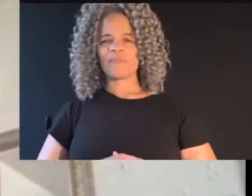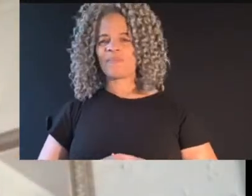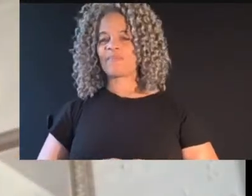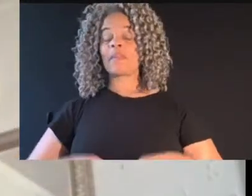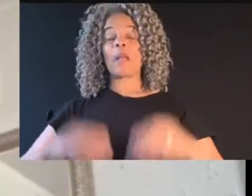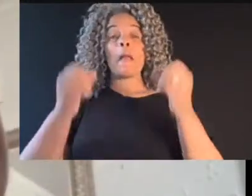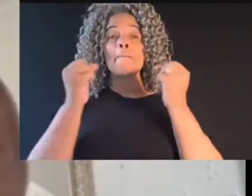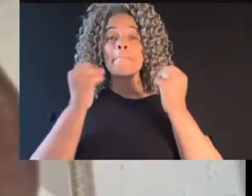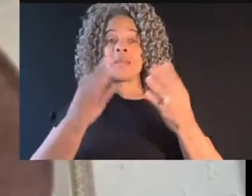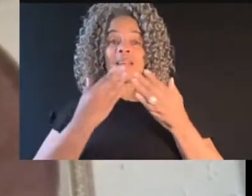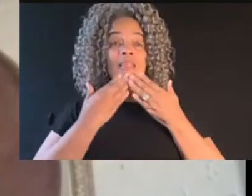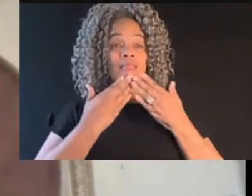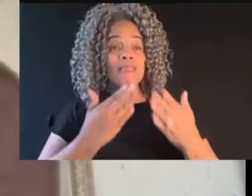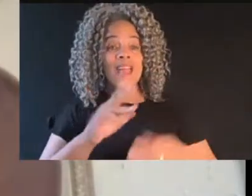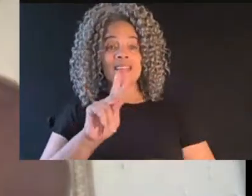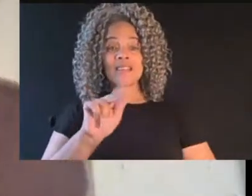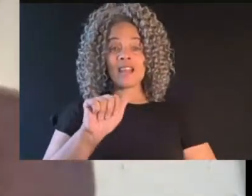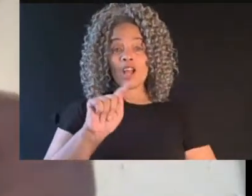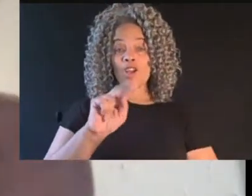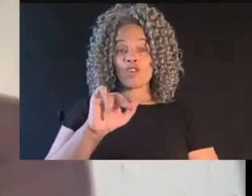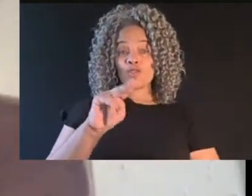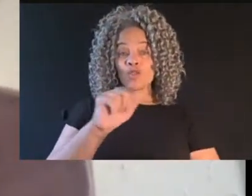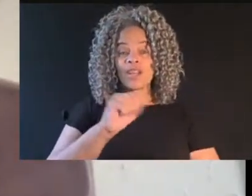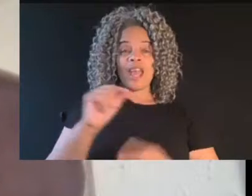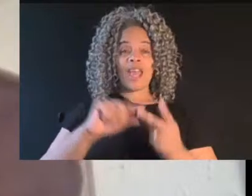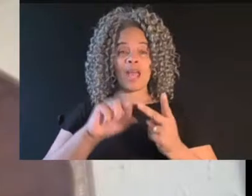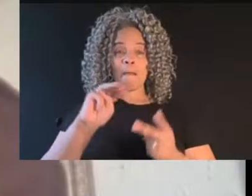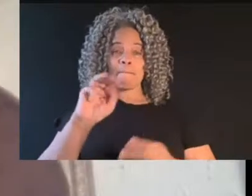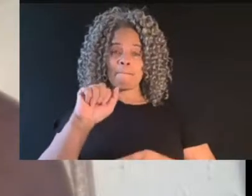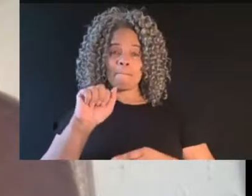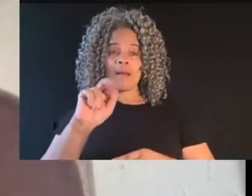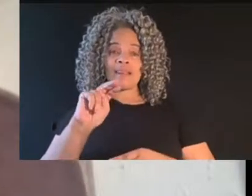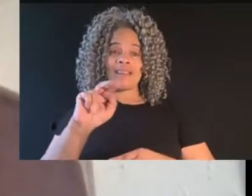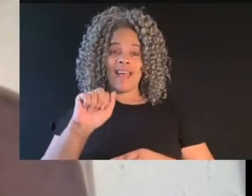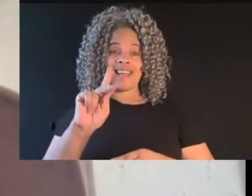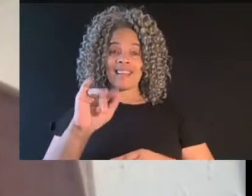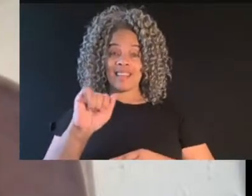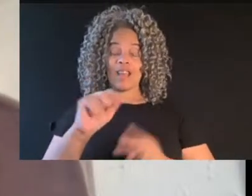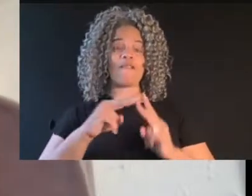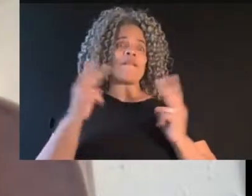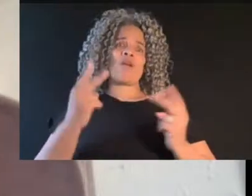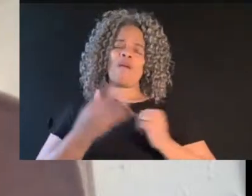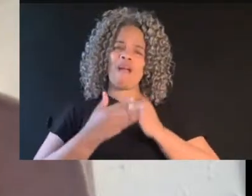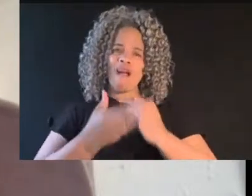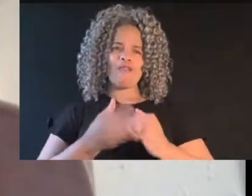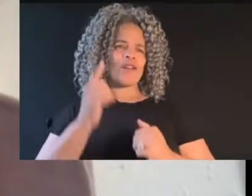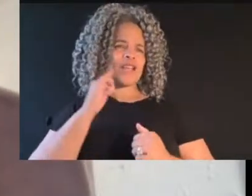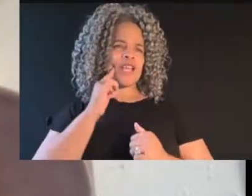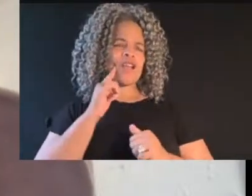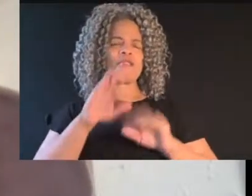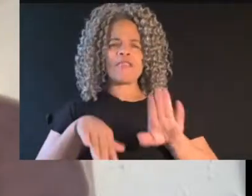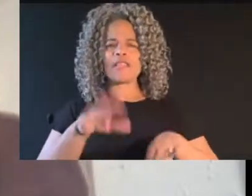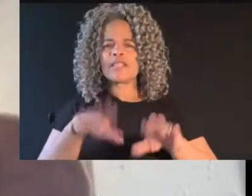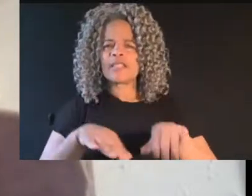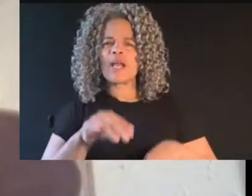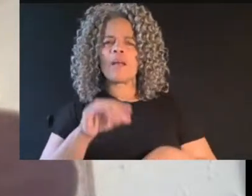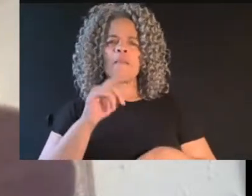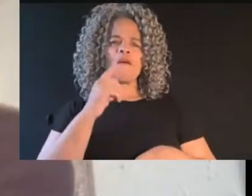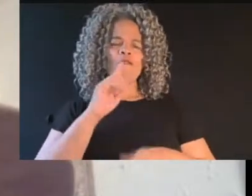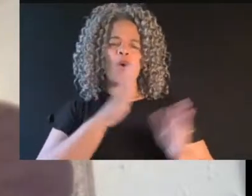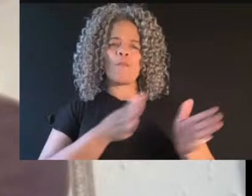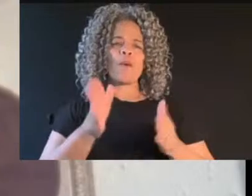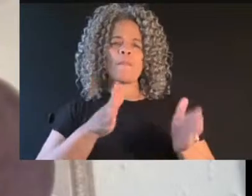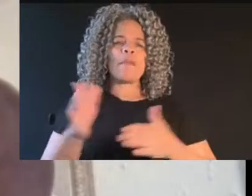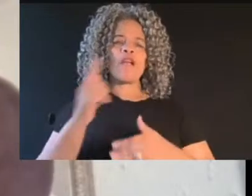Many thanks to Trina and Micaiah. It was super helpful to hear the steps for preparing